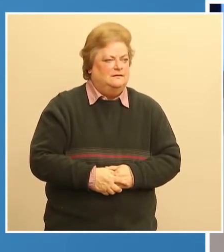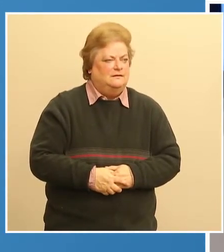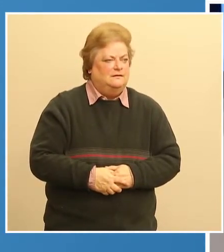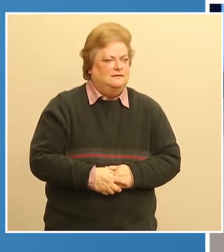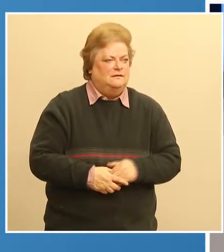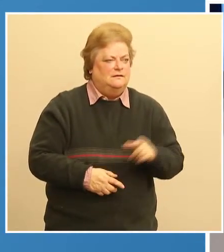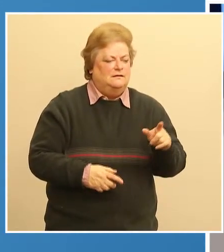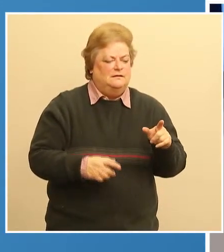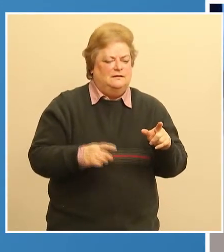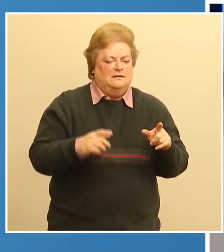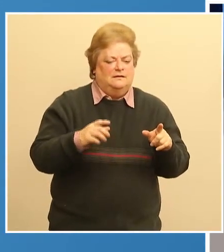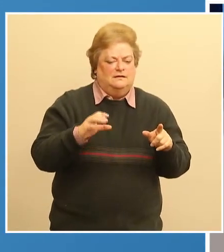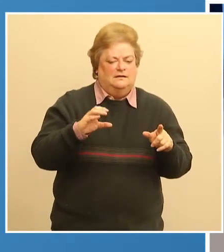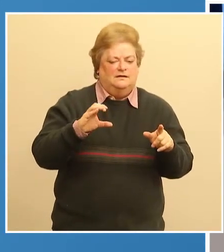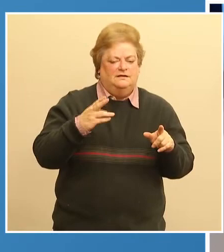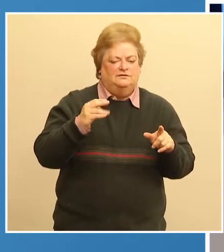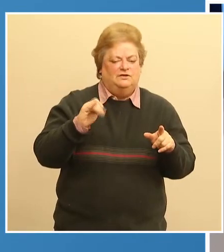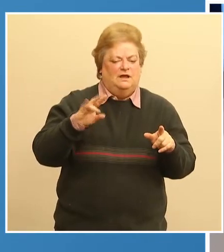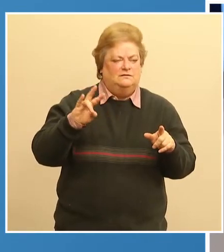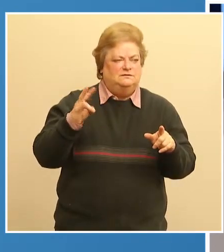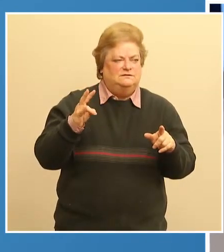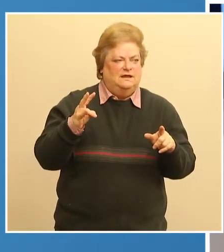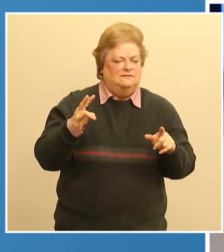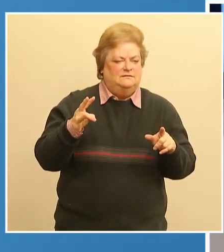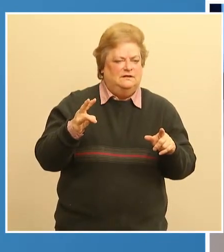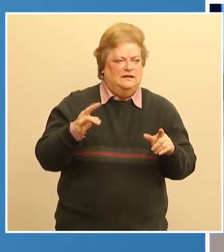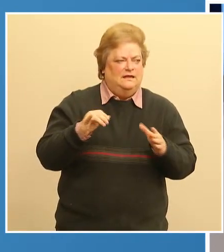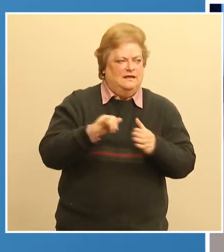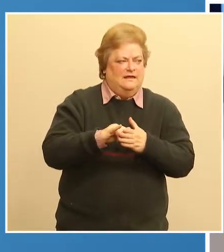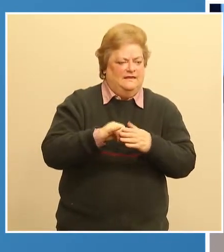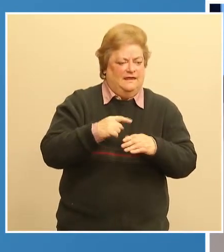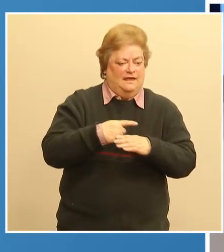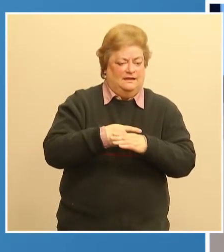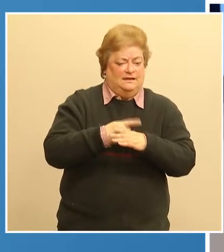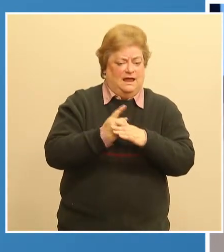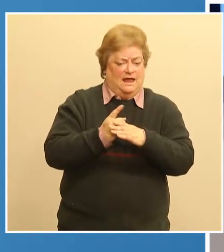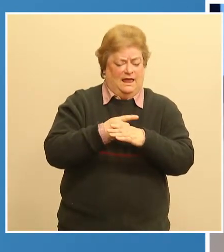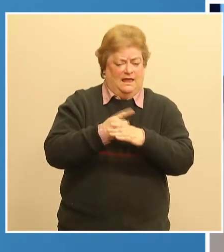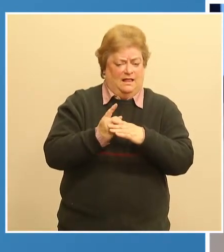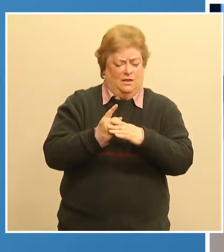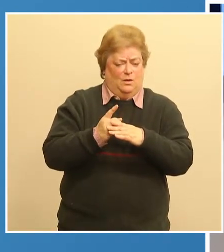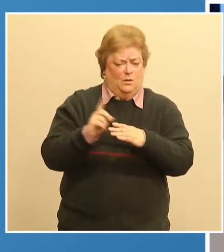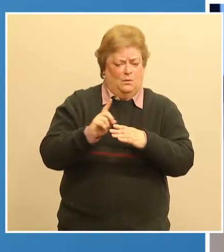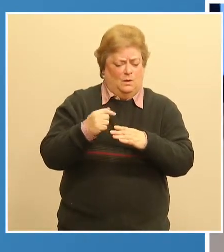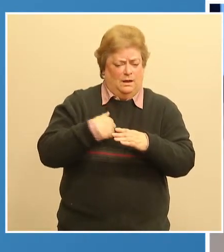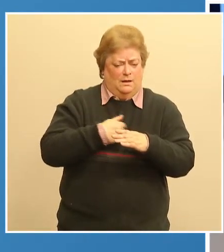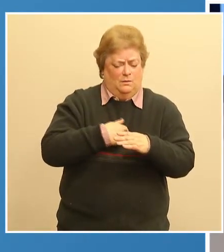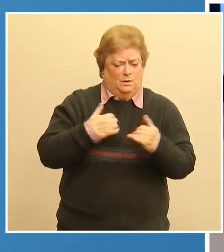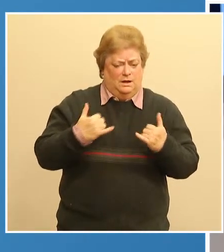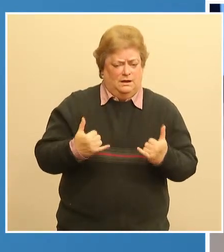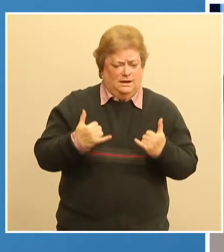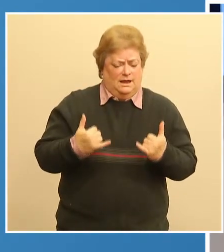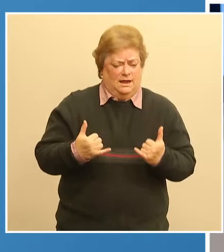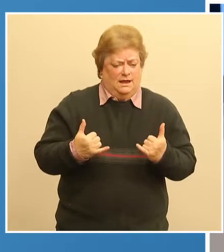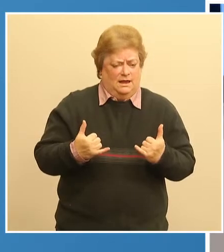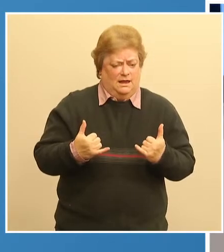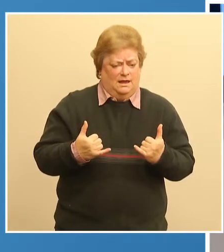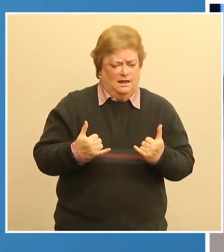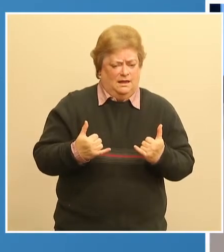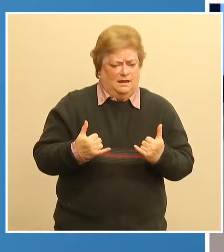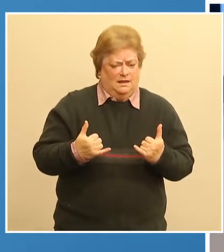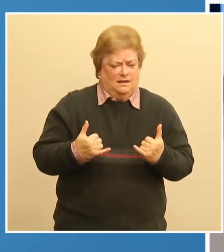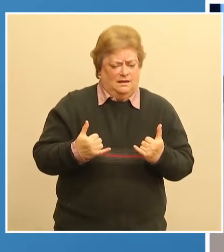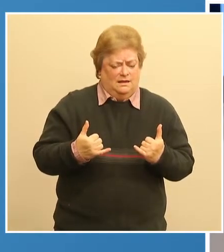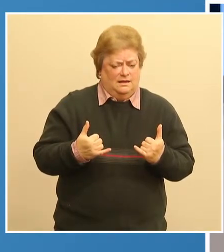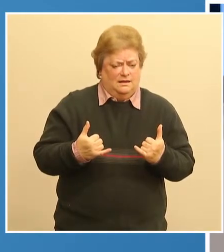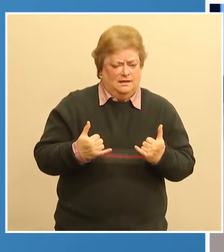Does this affect the dial as far as where we're at on the